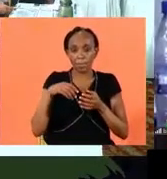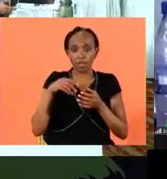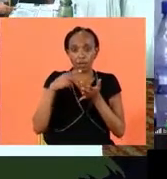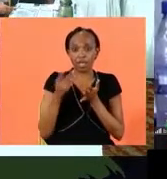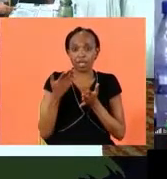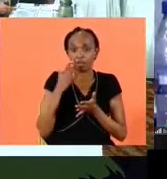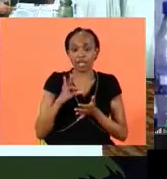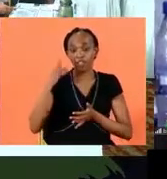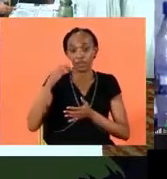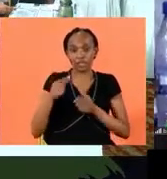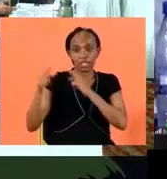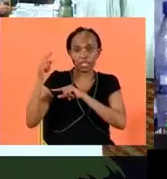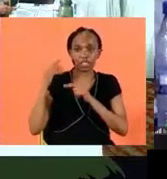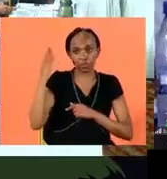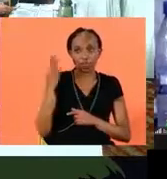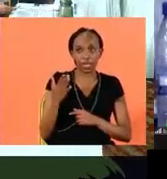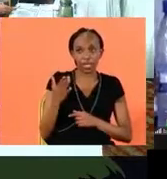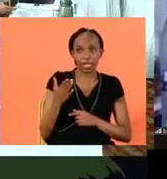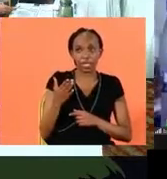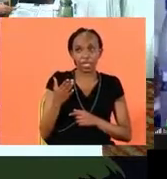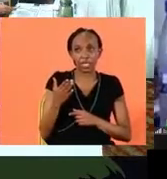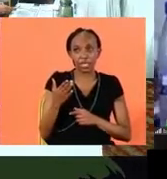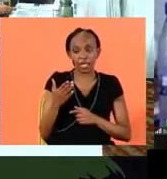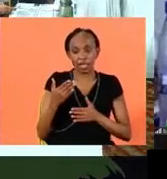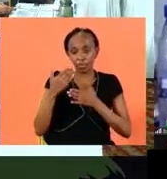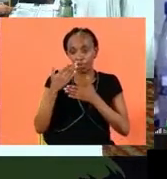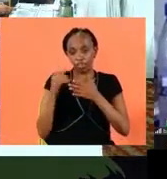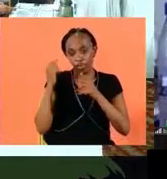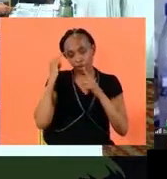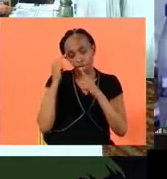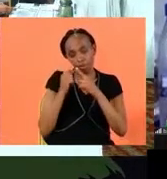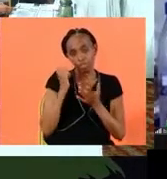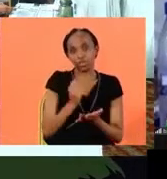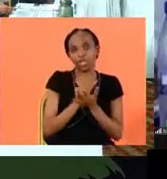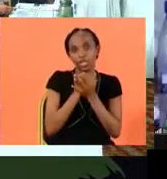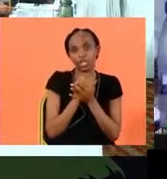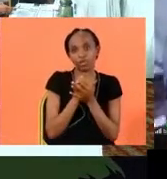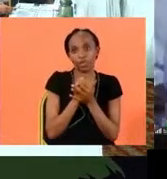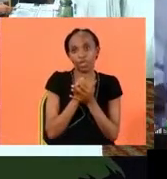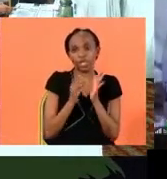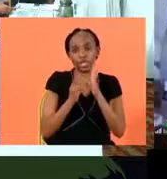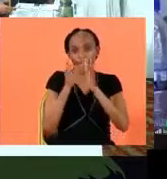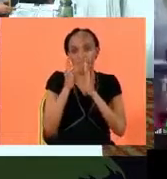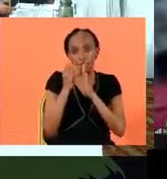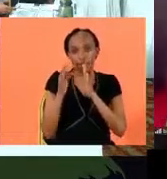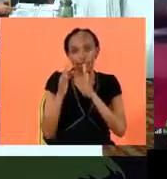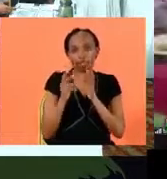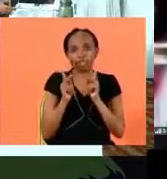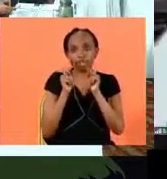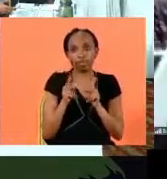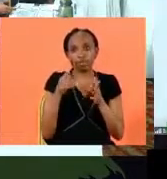generations. While the initial objective was to help in the development of the